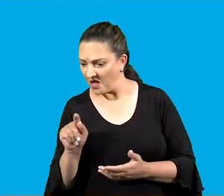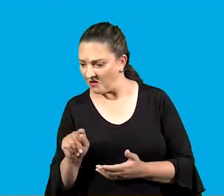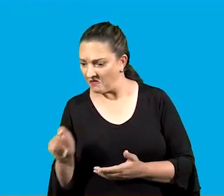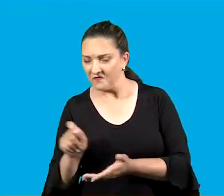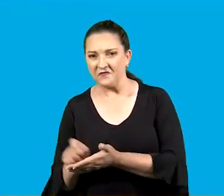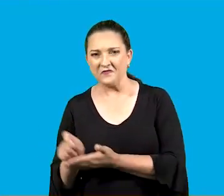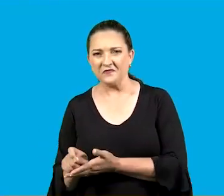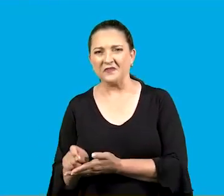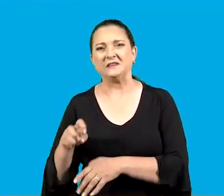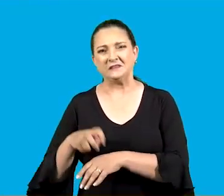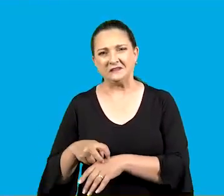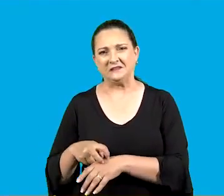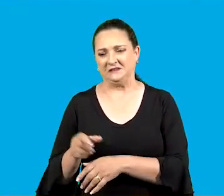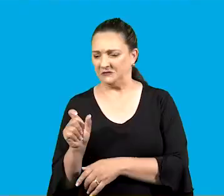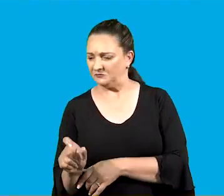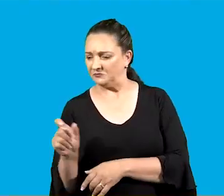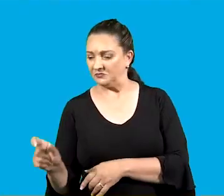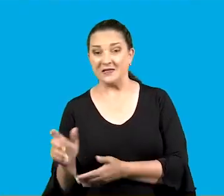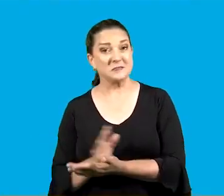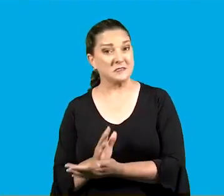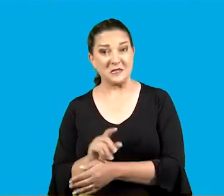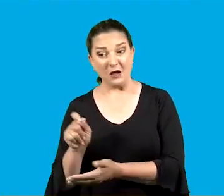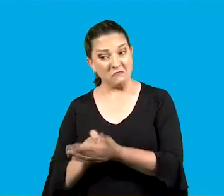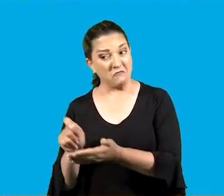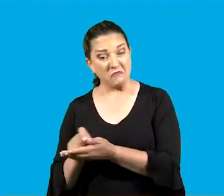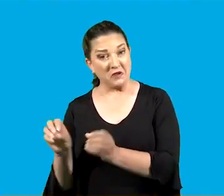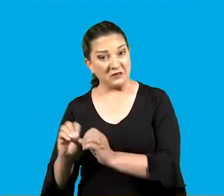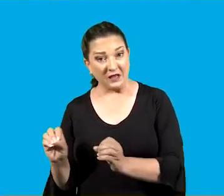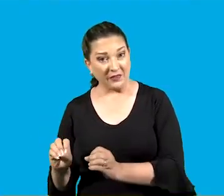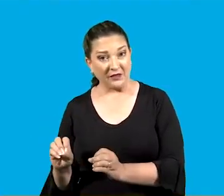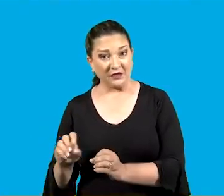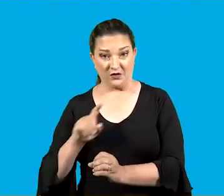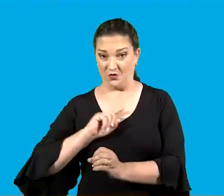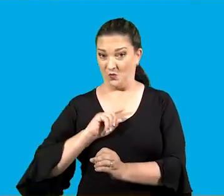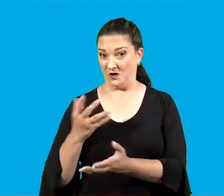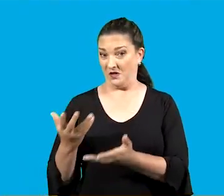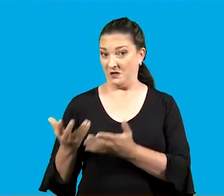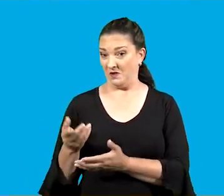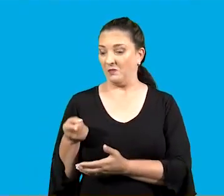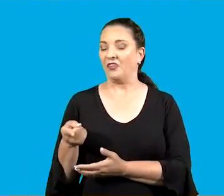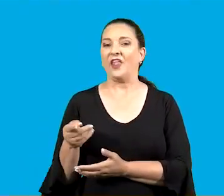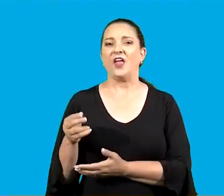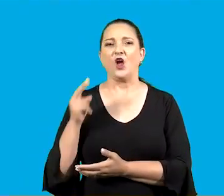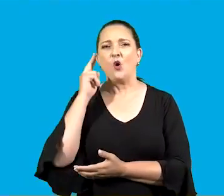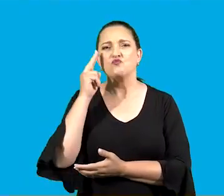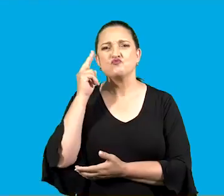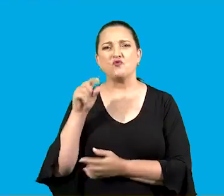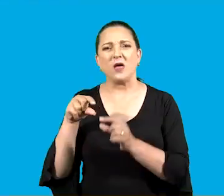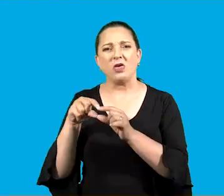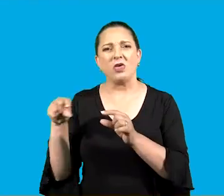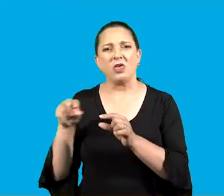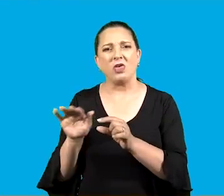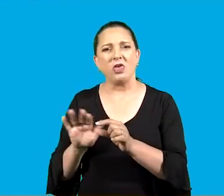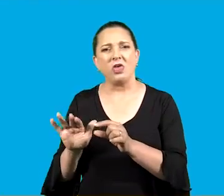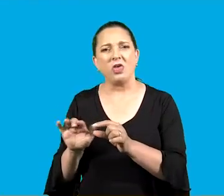are required to. There's certain spaces that you must not write in. For example, when the answer book is shaded in gray, do